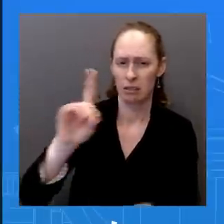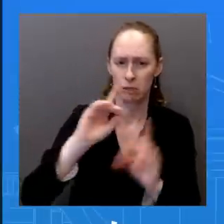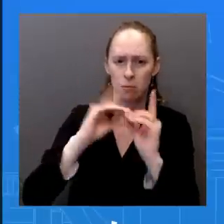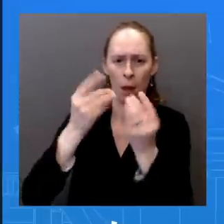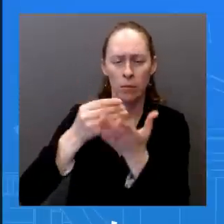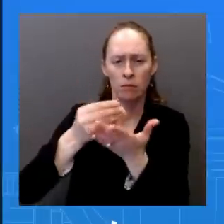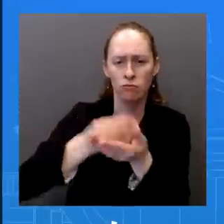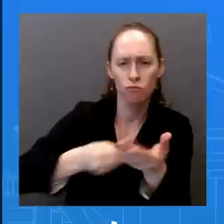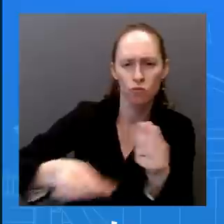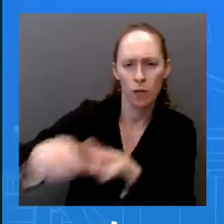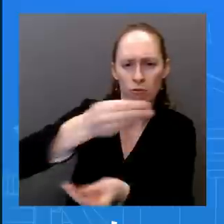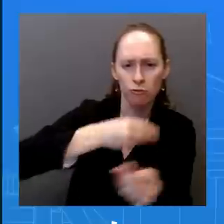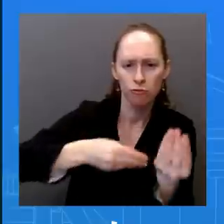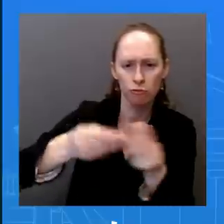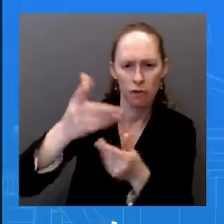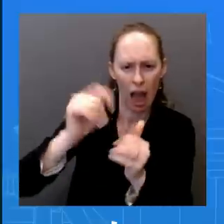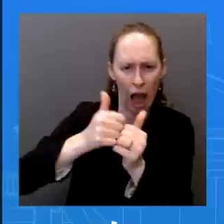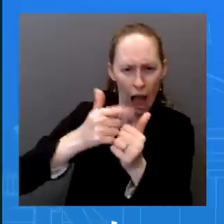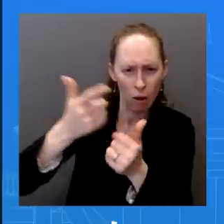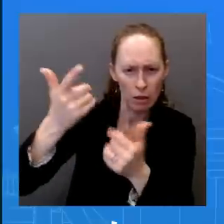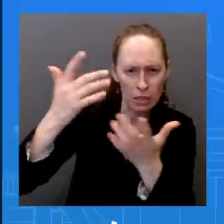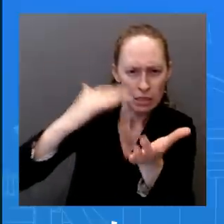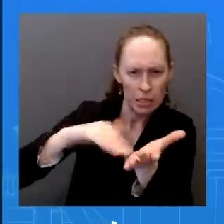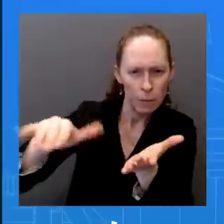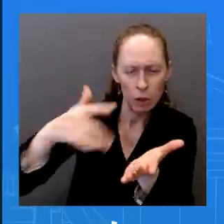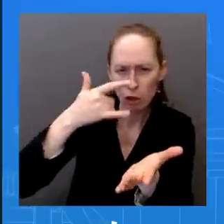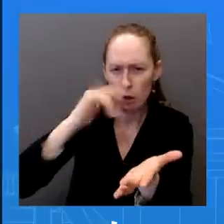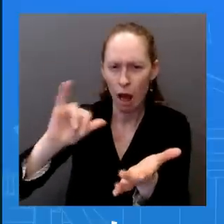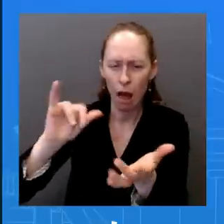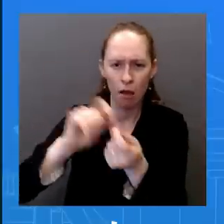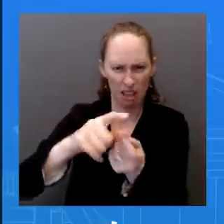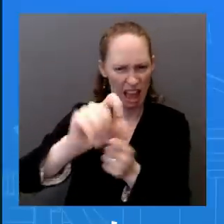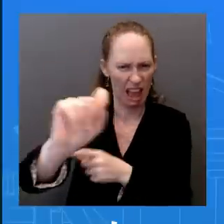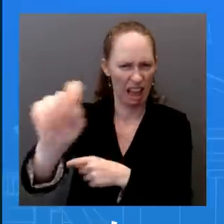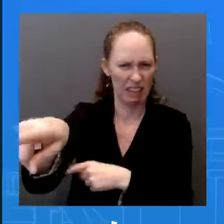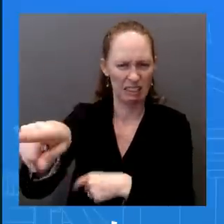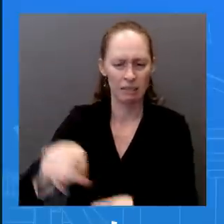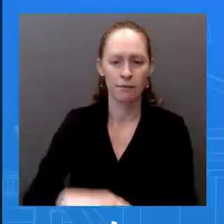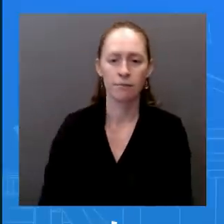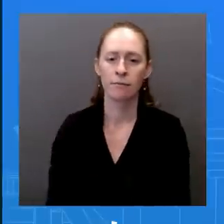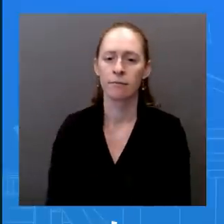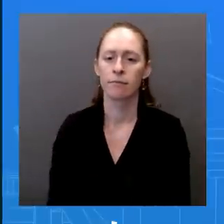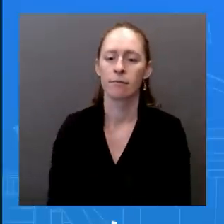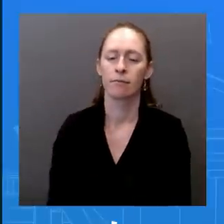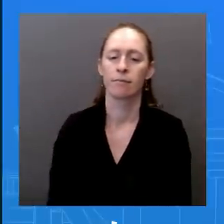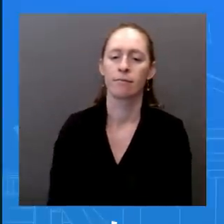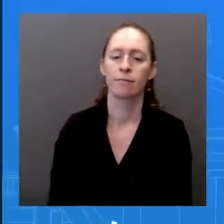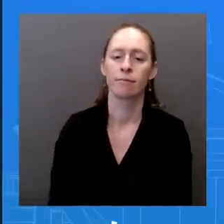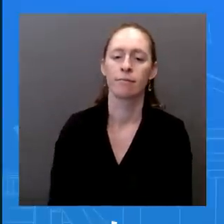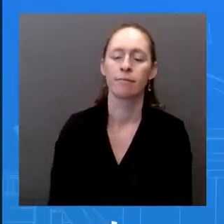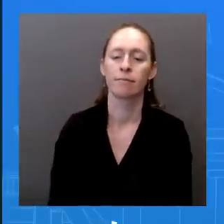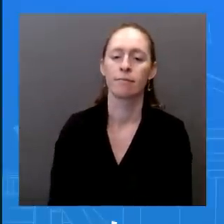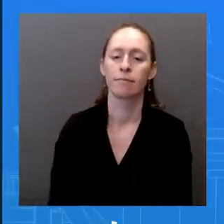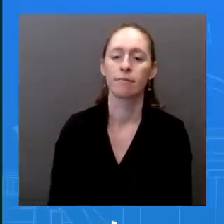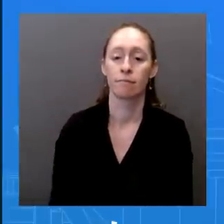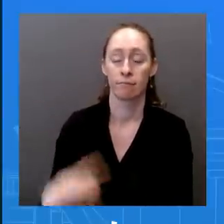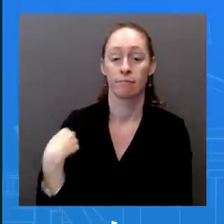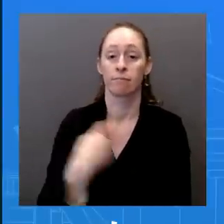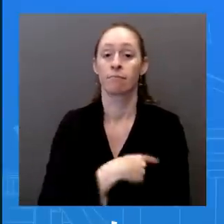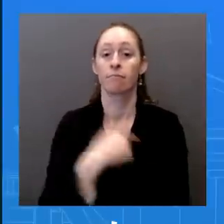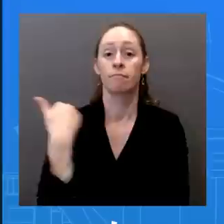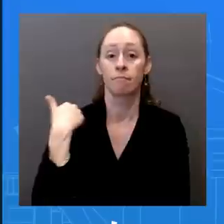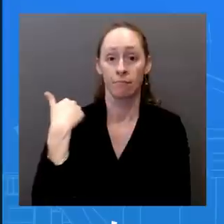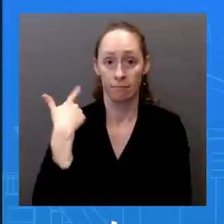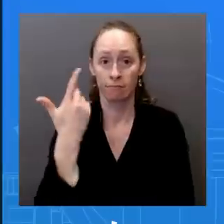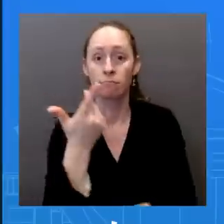forms of exemptions for the Iranian people's ability to communicate with each other and with the world, but I can't speak specifically on